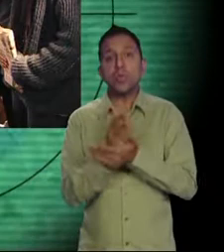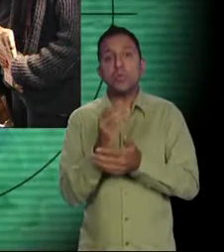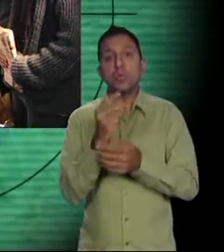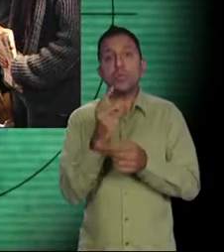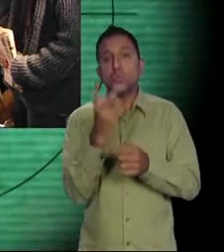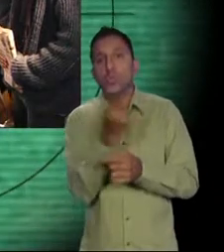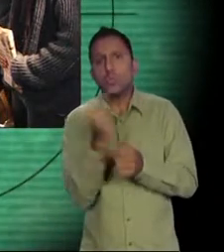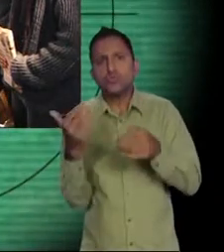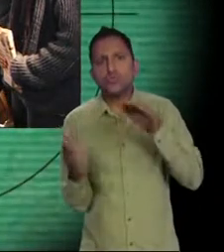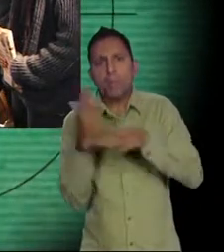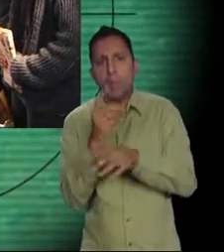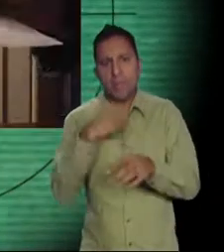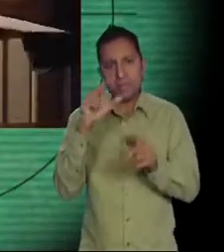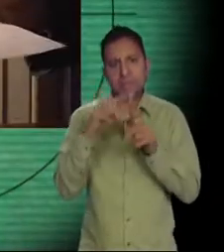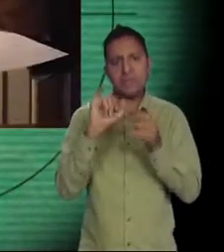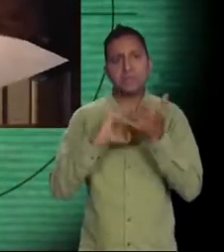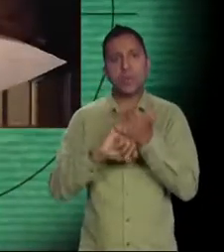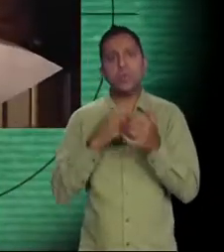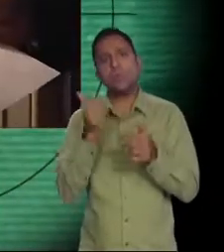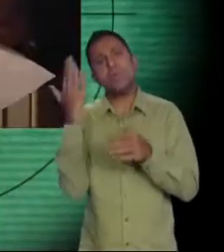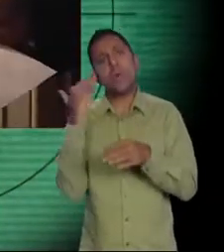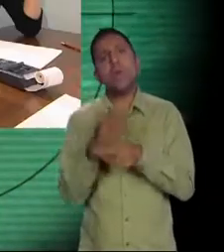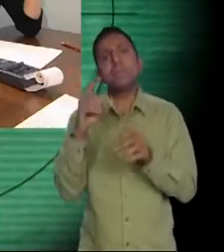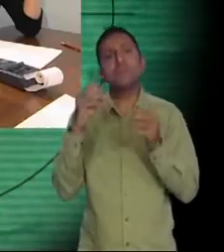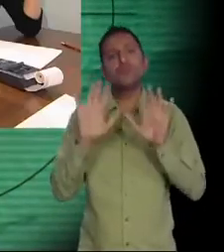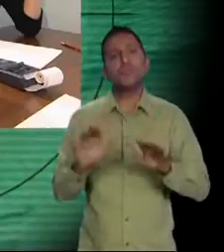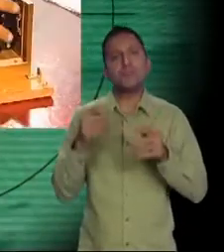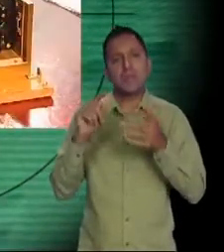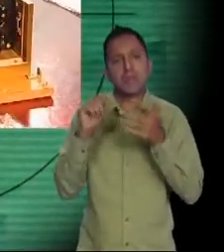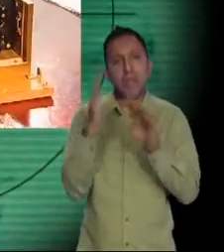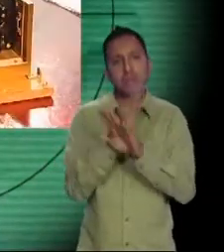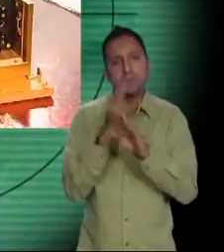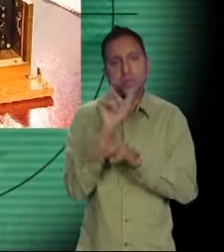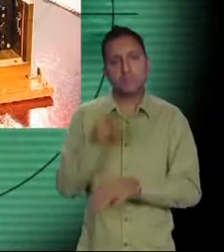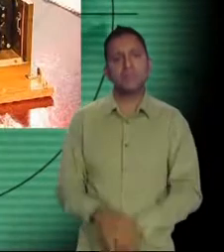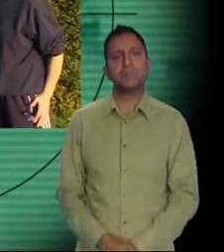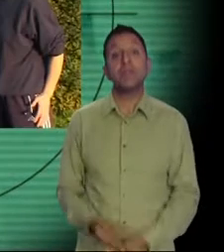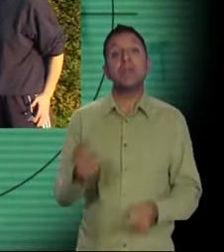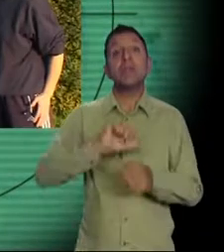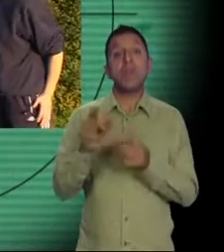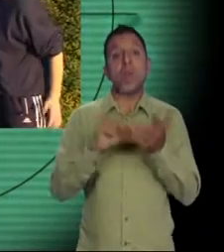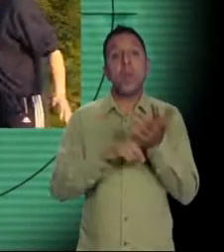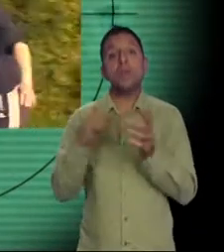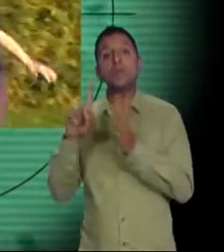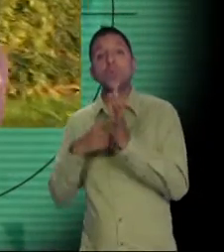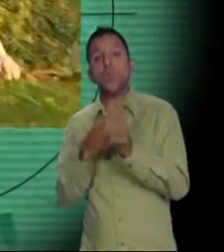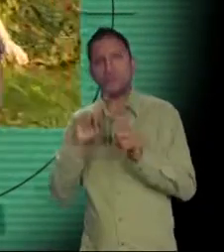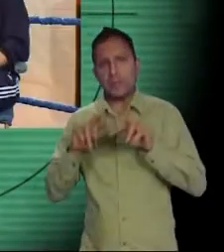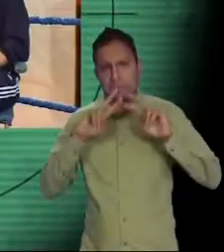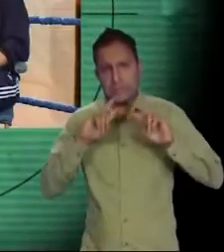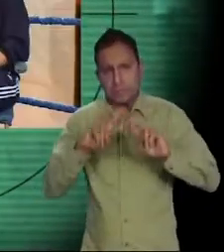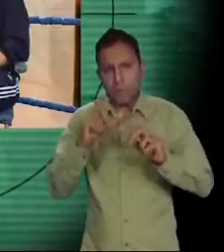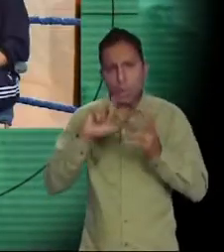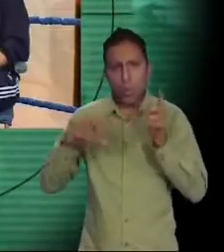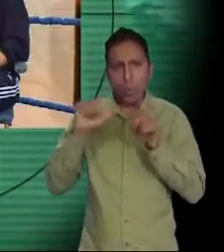up, Lorna and Julian tackle code breaking as they attempt to unlock the secrets of the infamous Enigma machine. More deadly moves in Spy Hard,